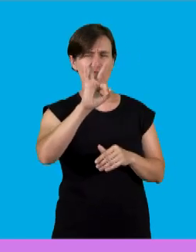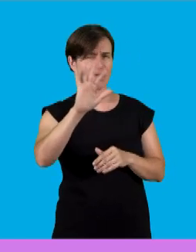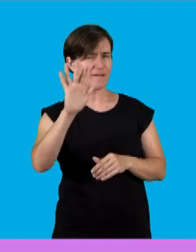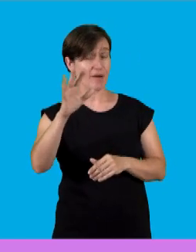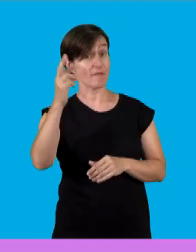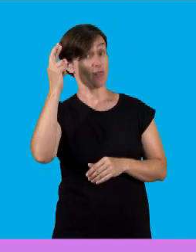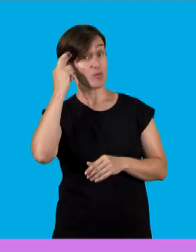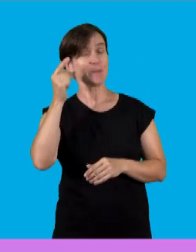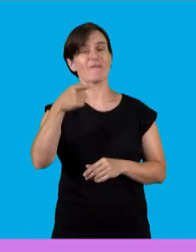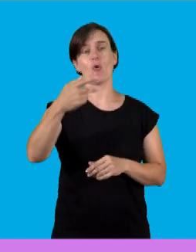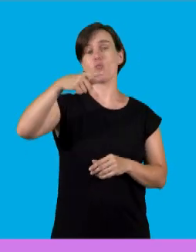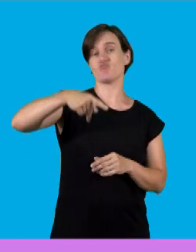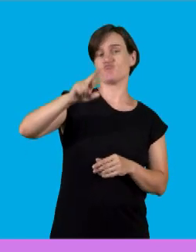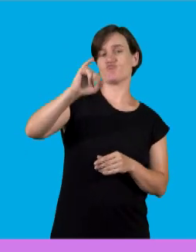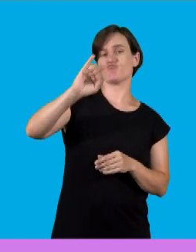rebate.